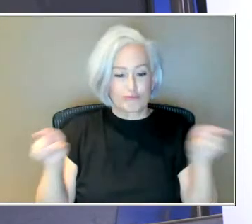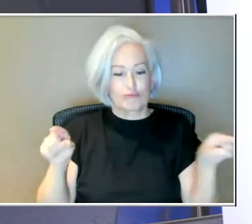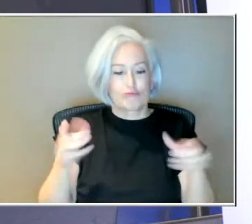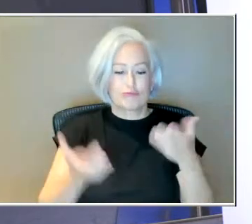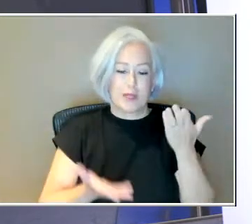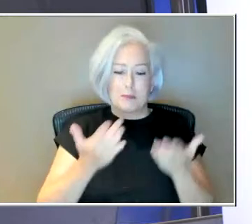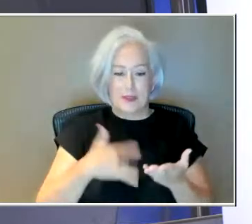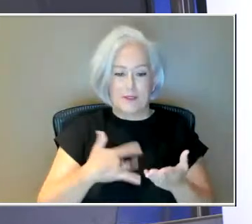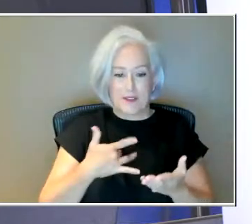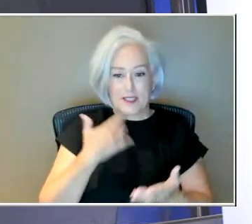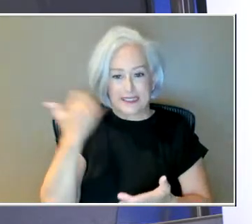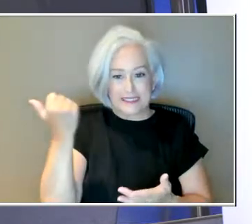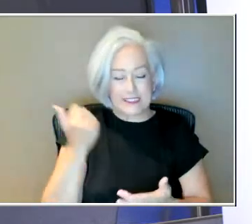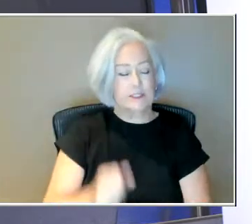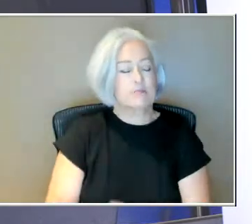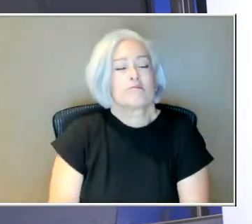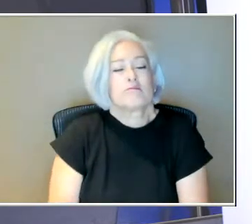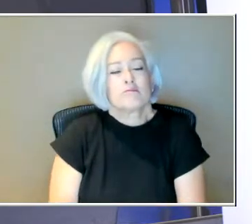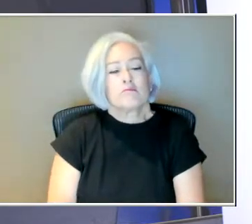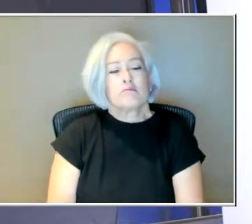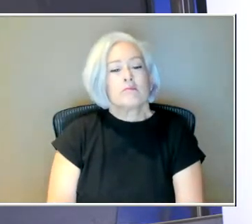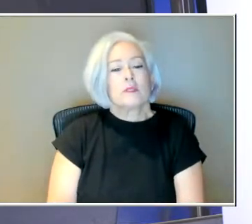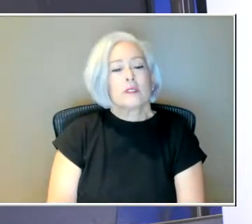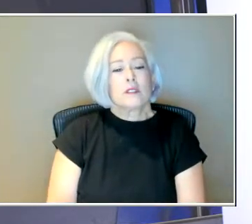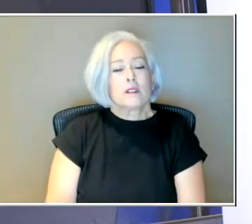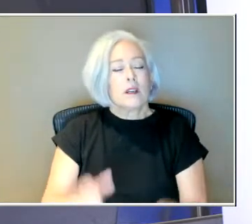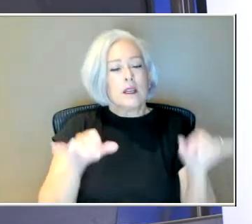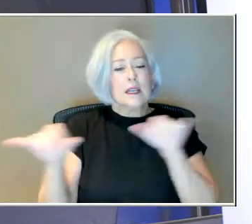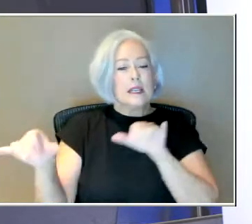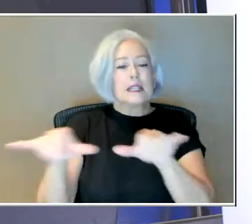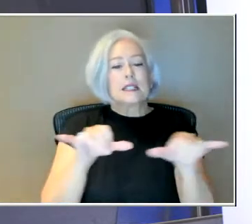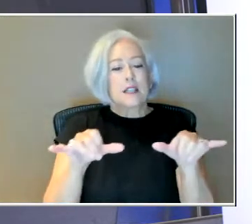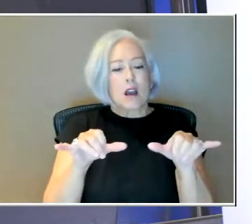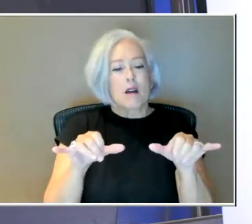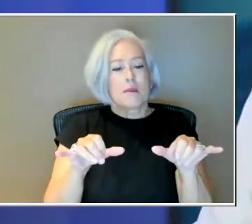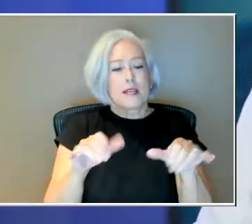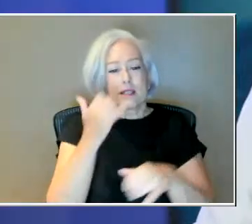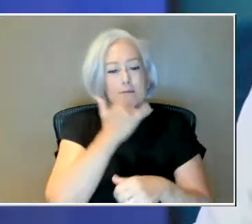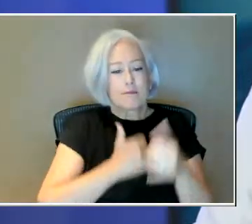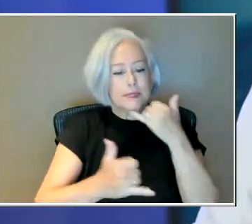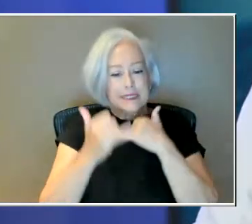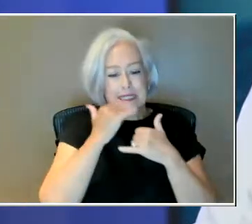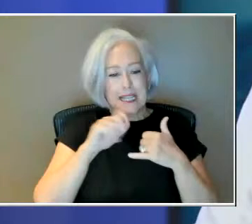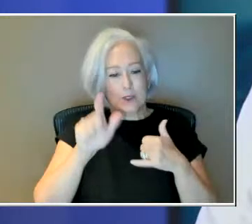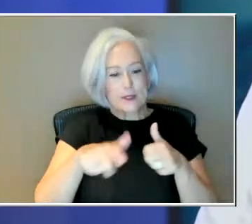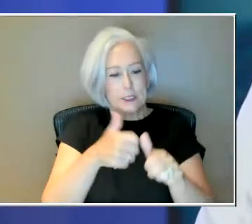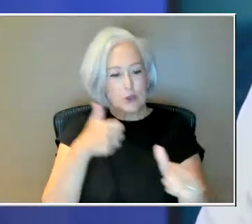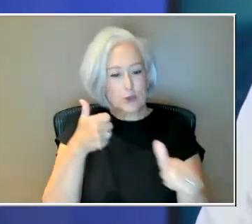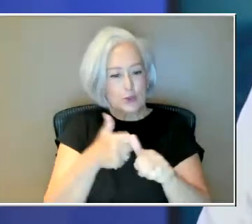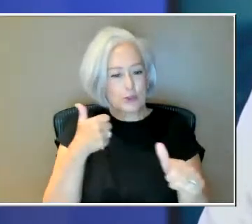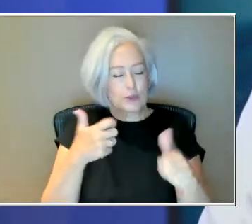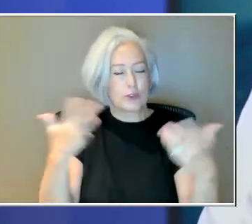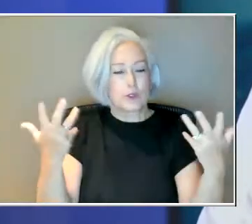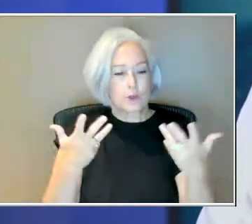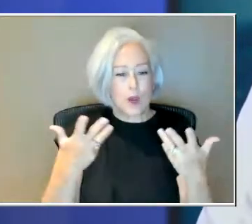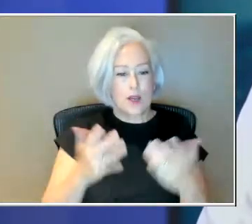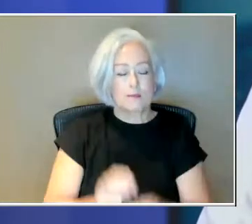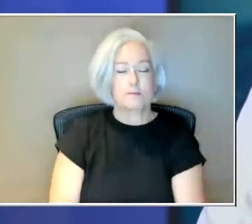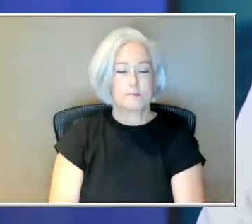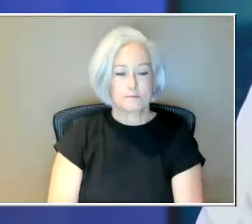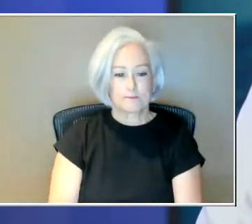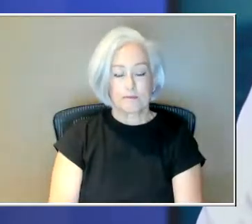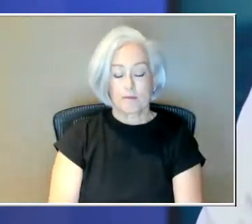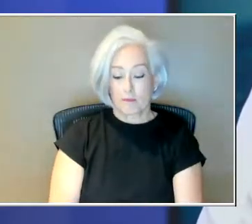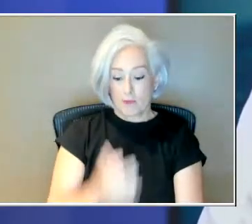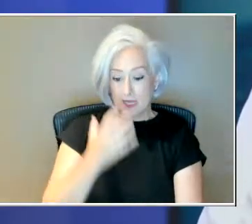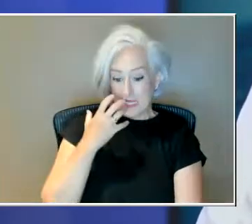any common mistakes that are made, anything we should avoid? Yeah, so I will say that the heat sometimes will lead people who